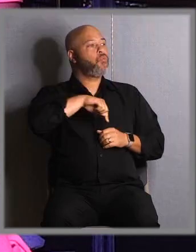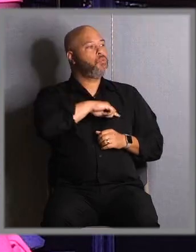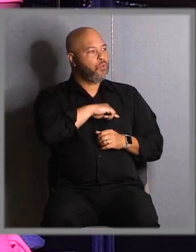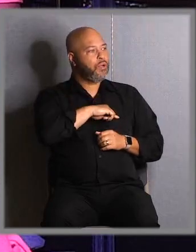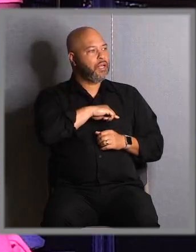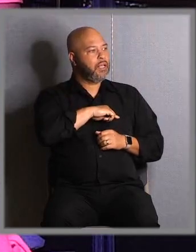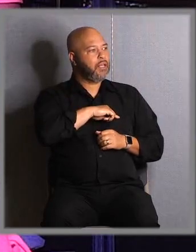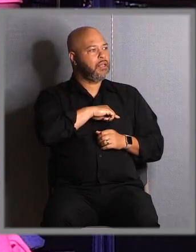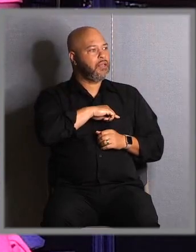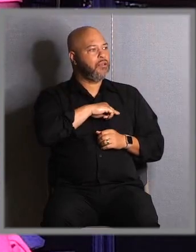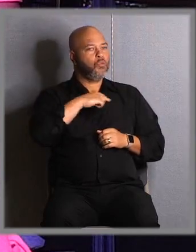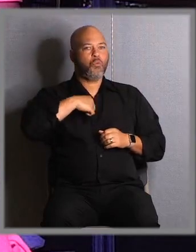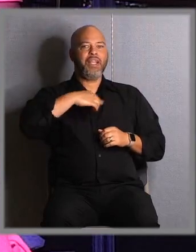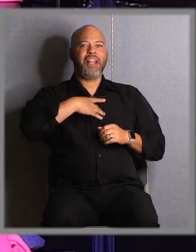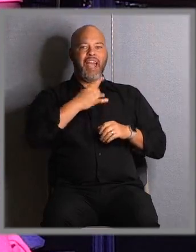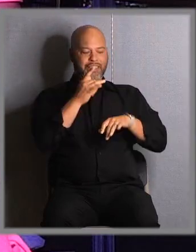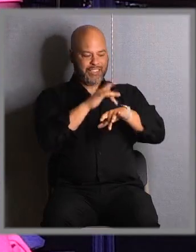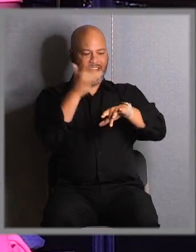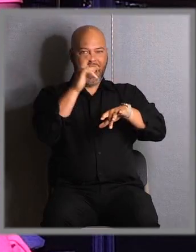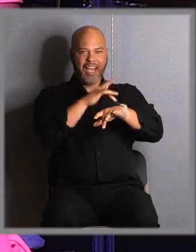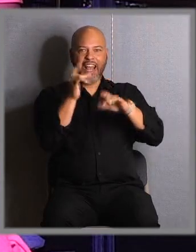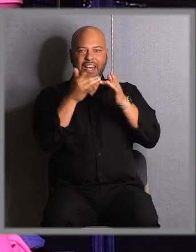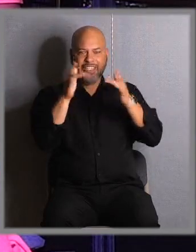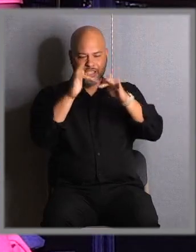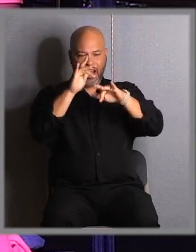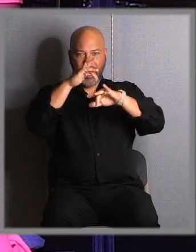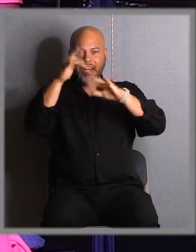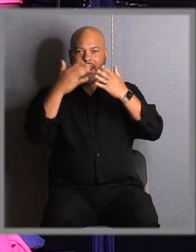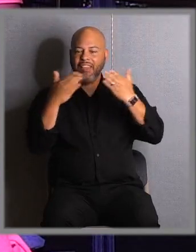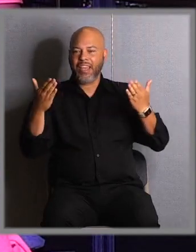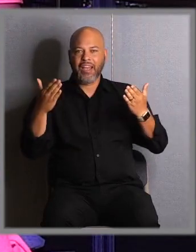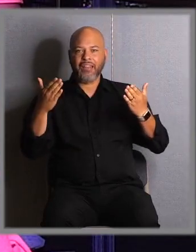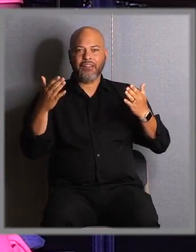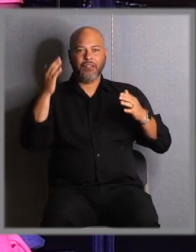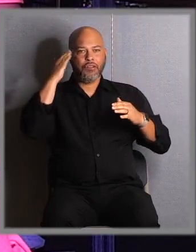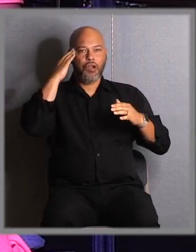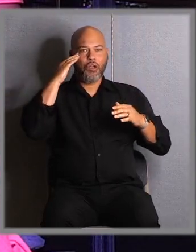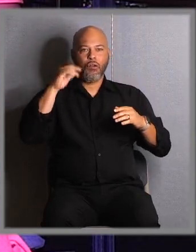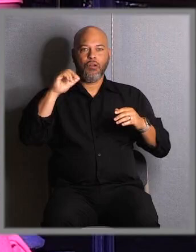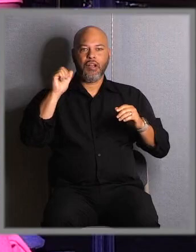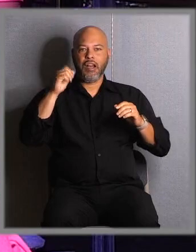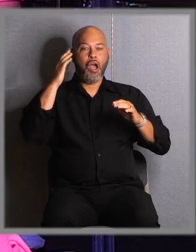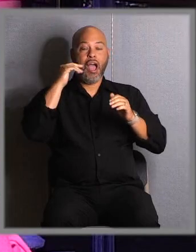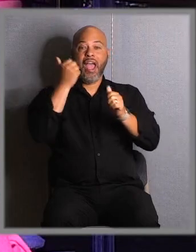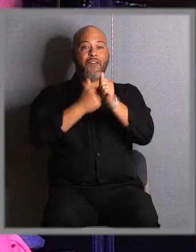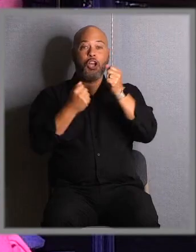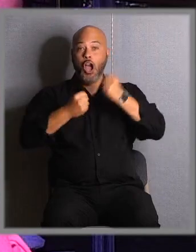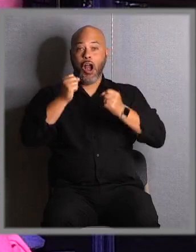we like shiny stuff. Even Pastor Wynn, every vehicle I got rims on it.